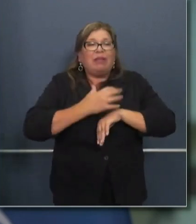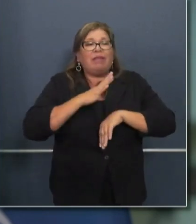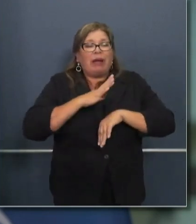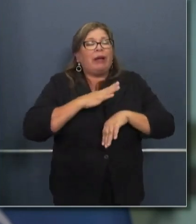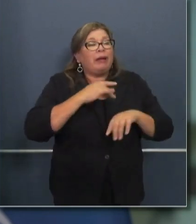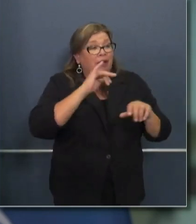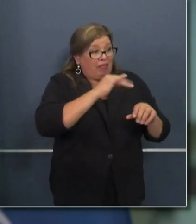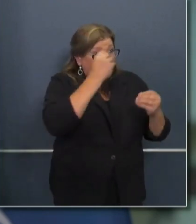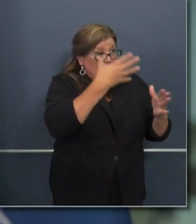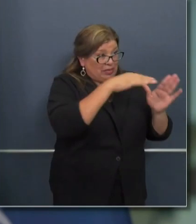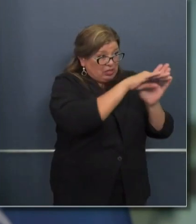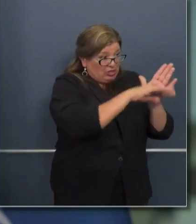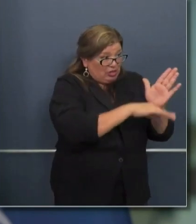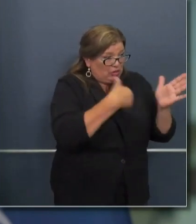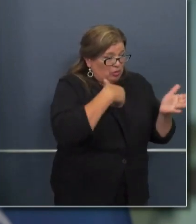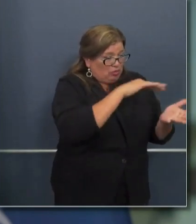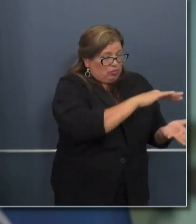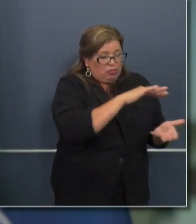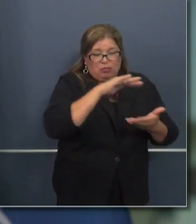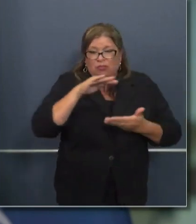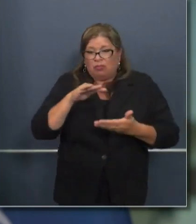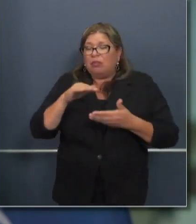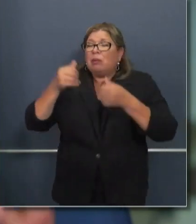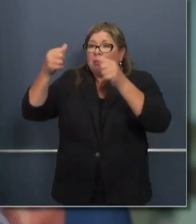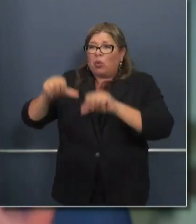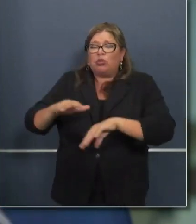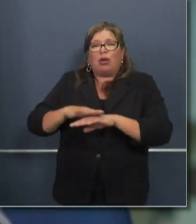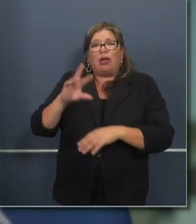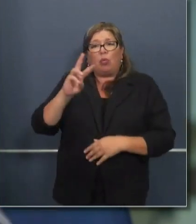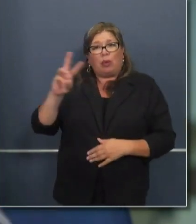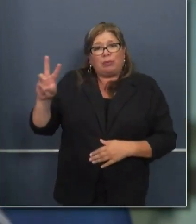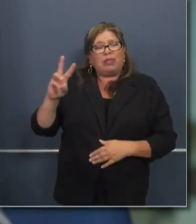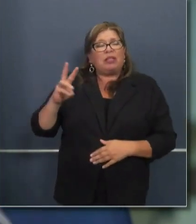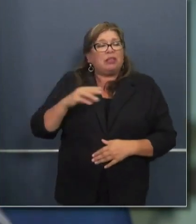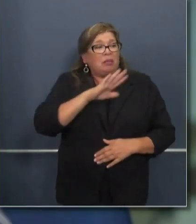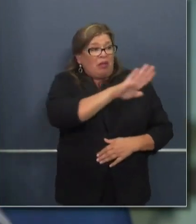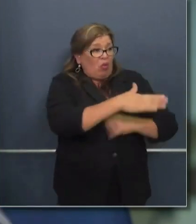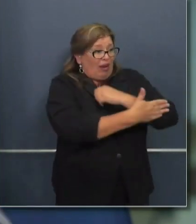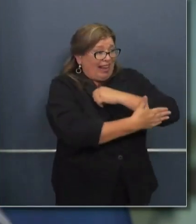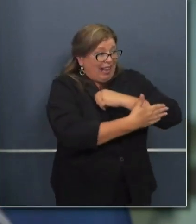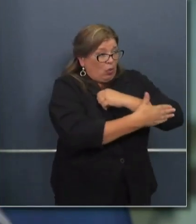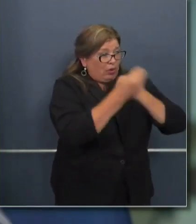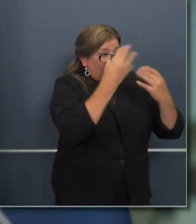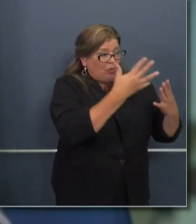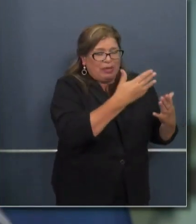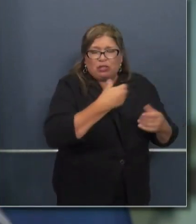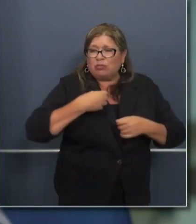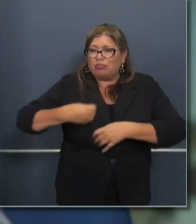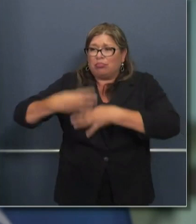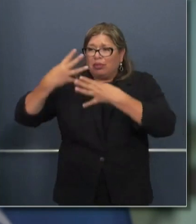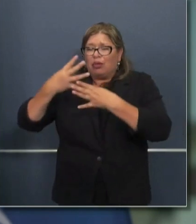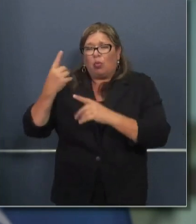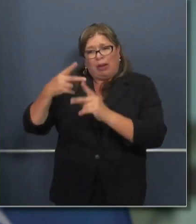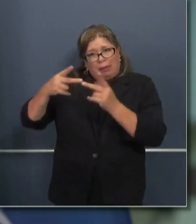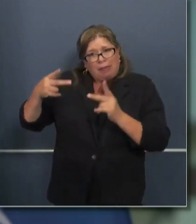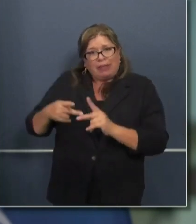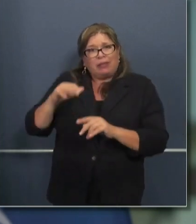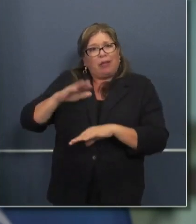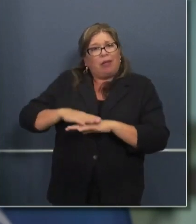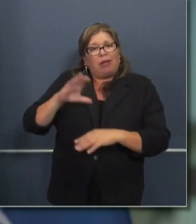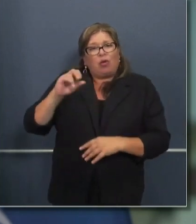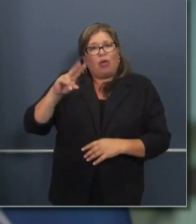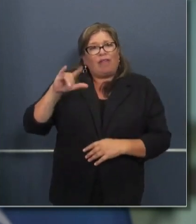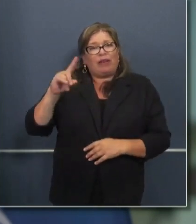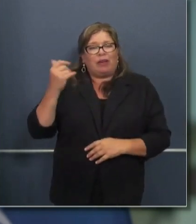covid19.ca.gov, and we give people the capacity to toggle through these attestations and through the counties to see how